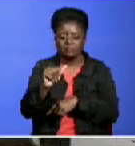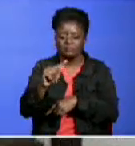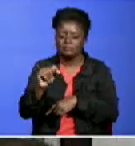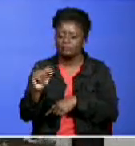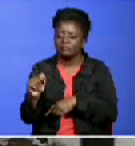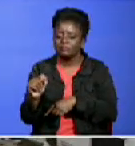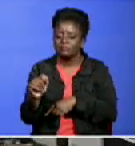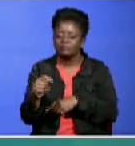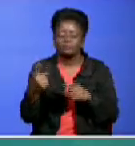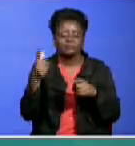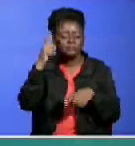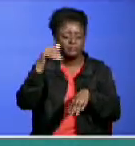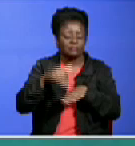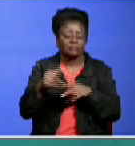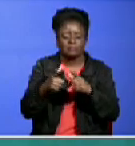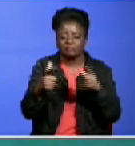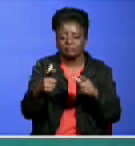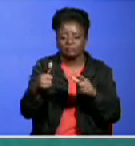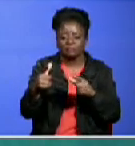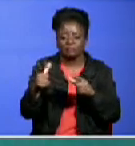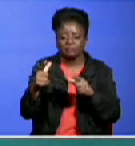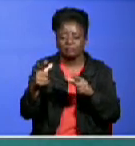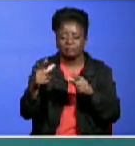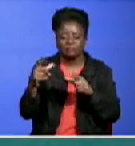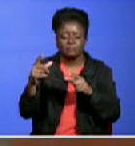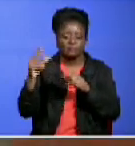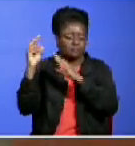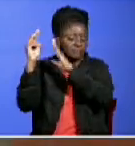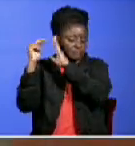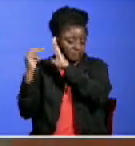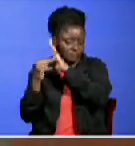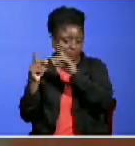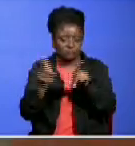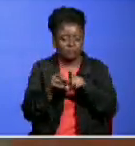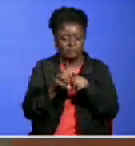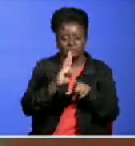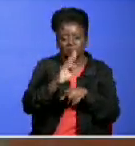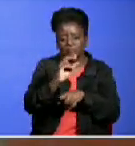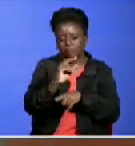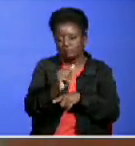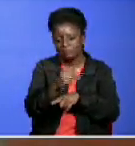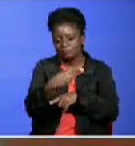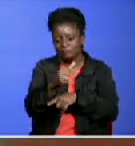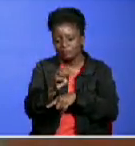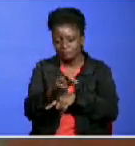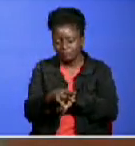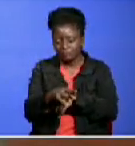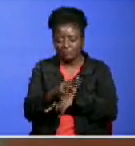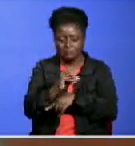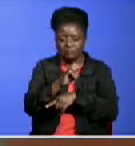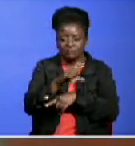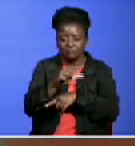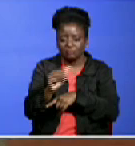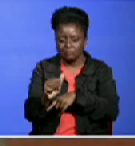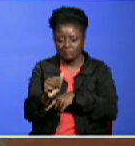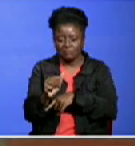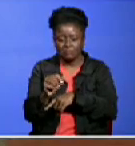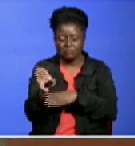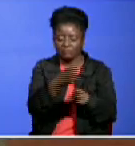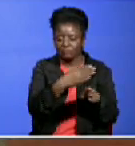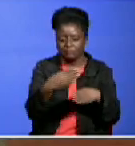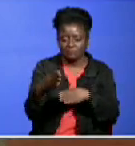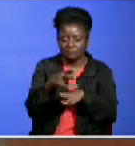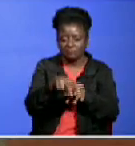like Bahama, Atlantis, Malia, Breezes, Sandals. These are